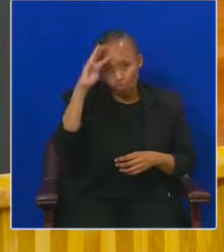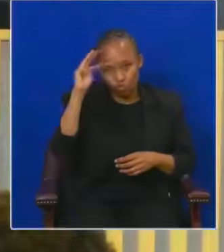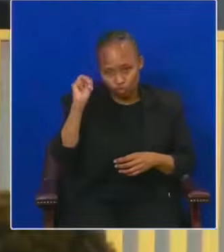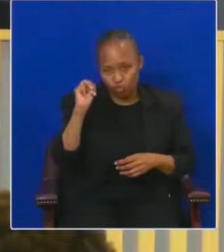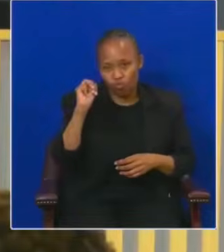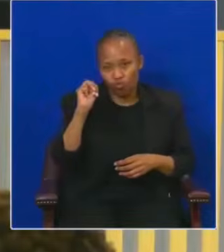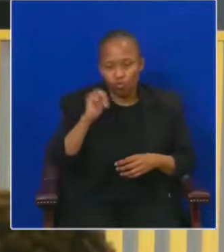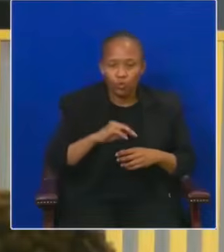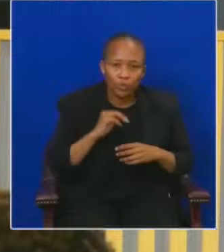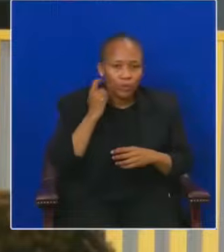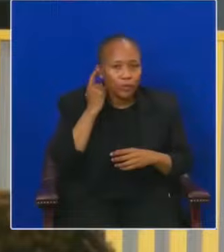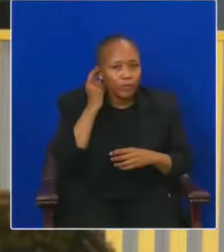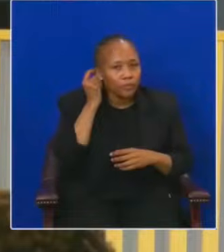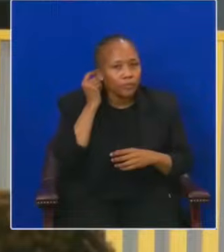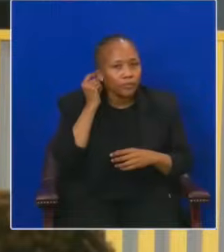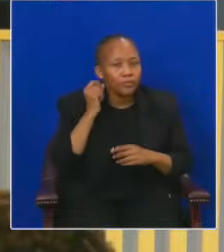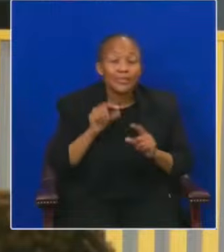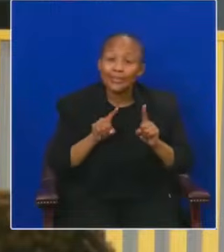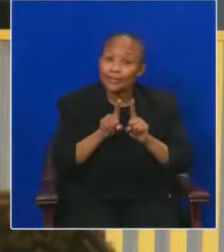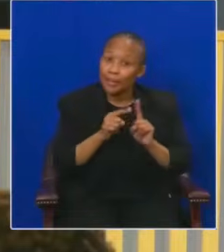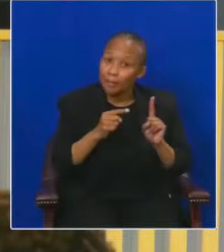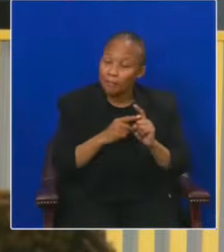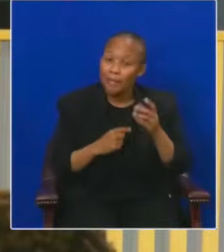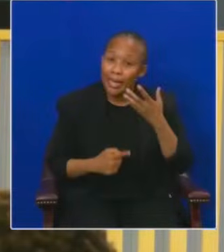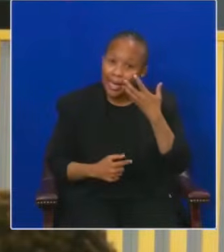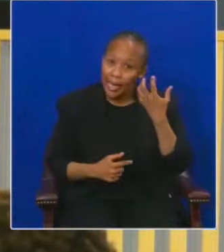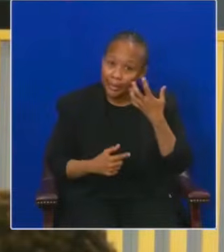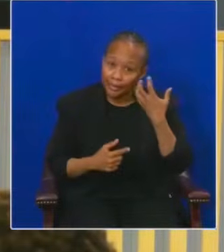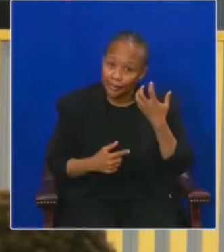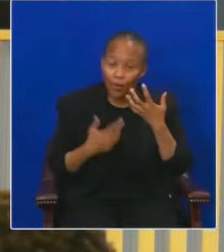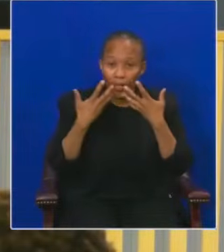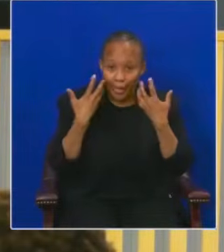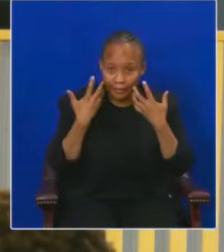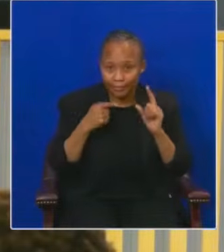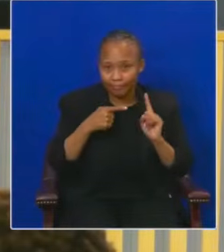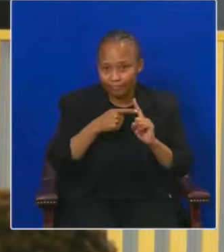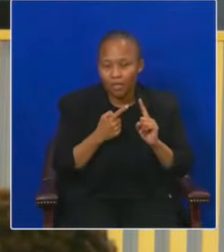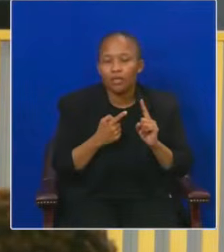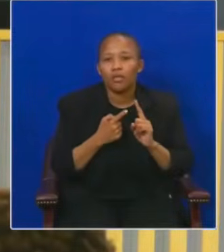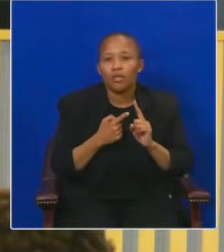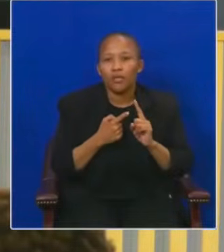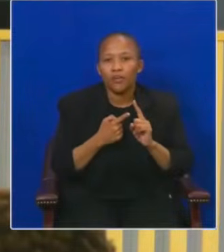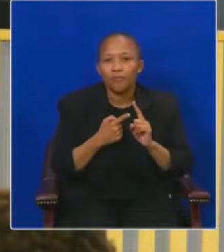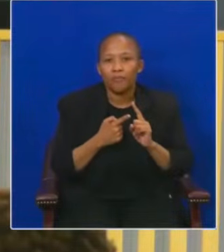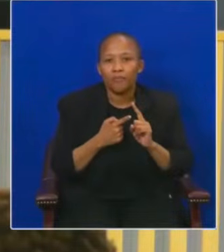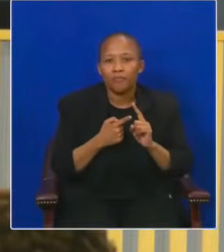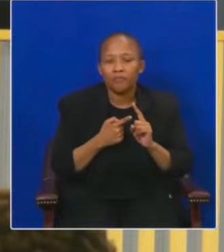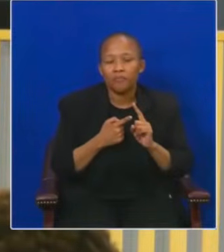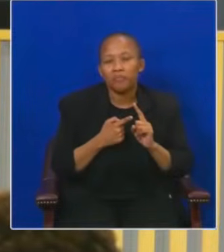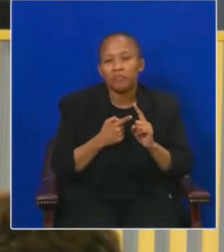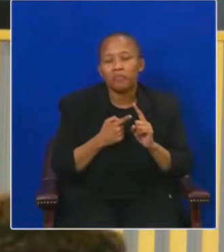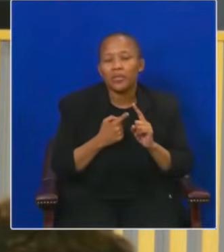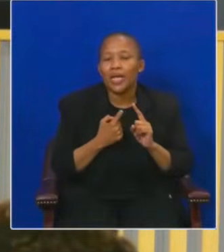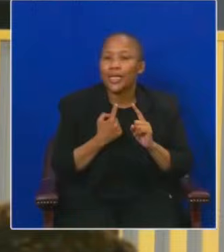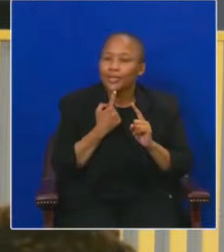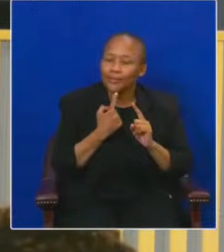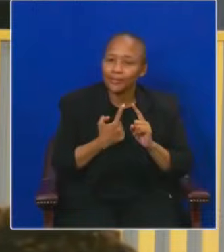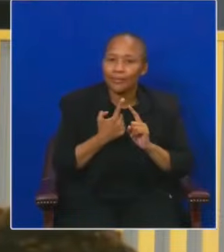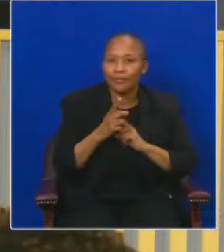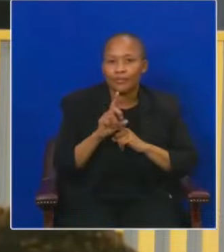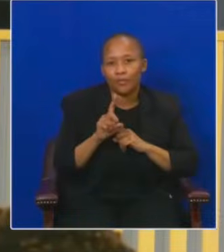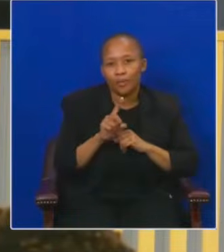also indicated that there is a person who